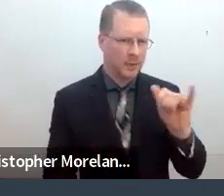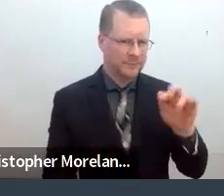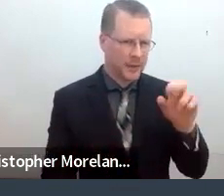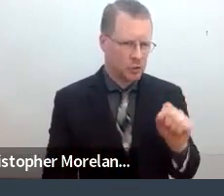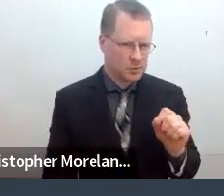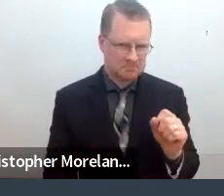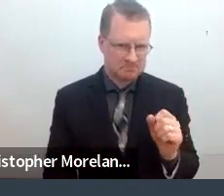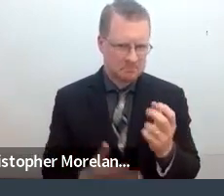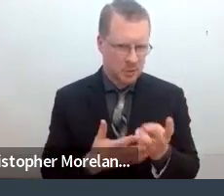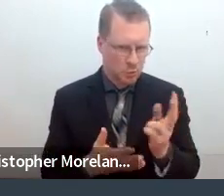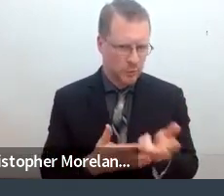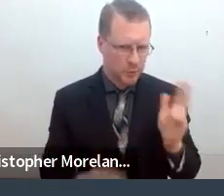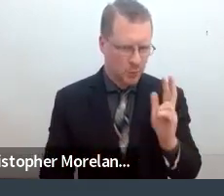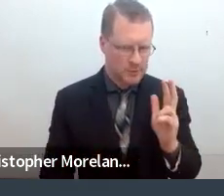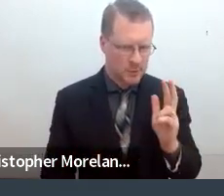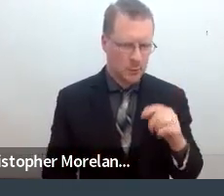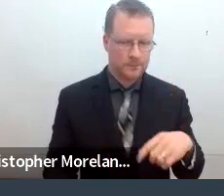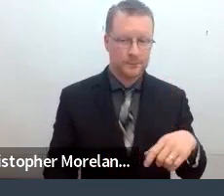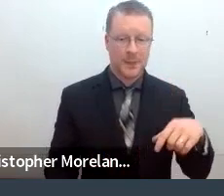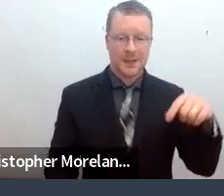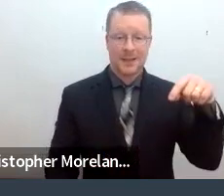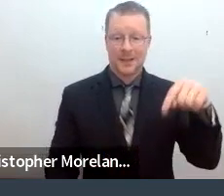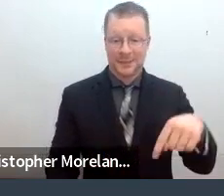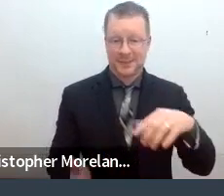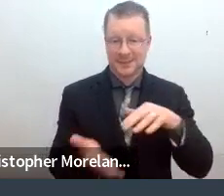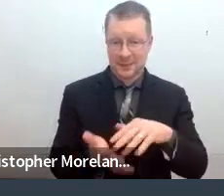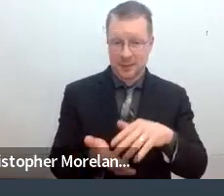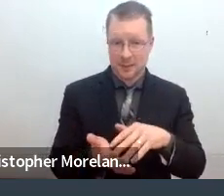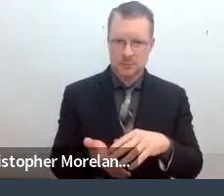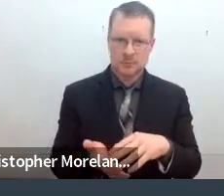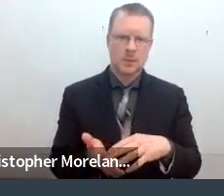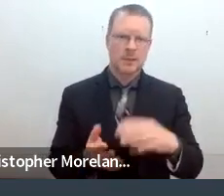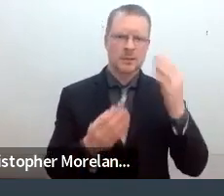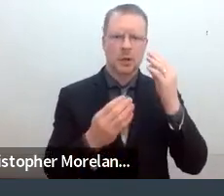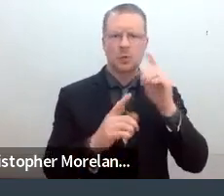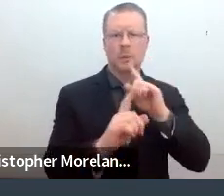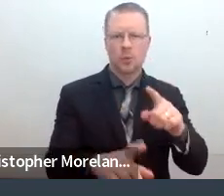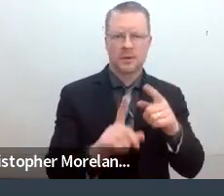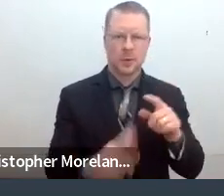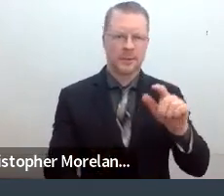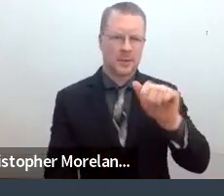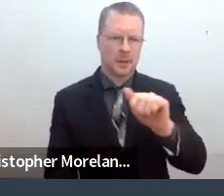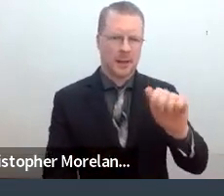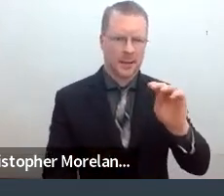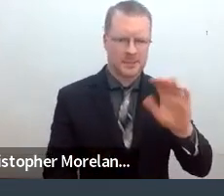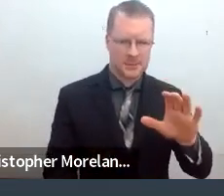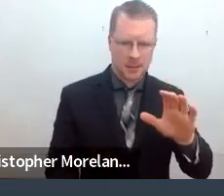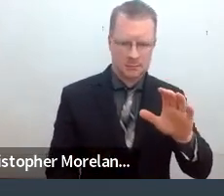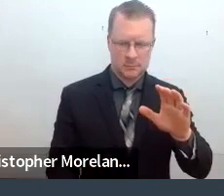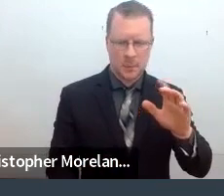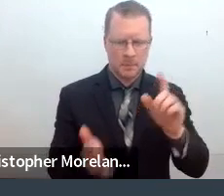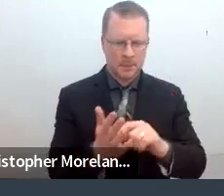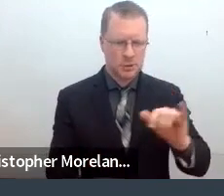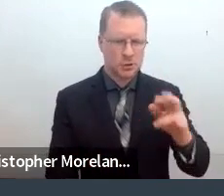Our paper was published in Health Affairs some 2 or 3 weeks ago. This study was a report